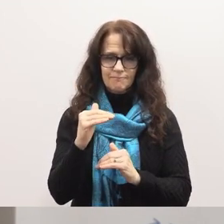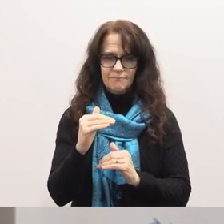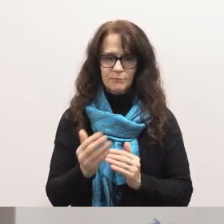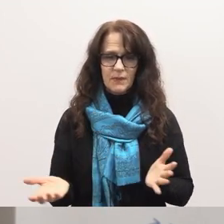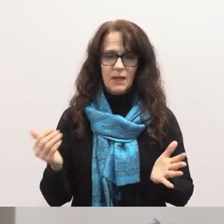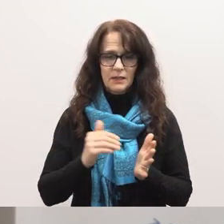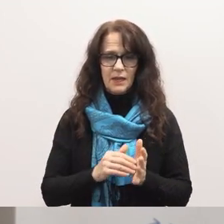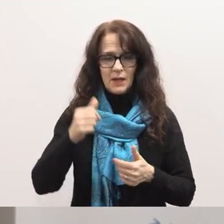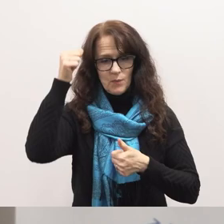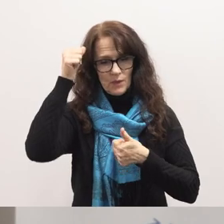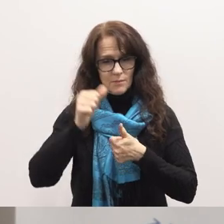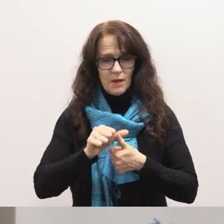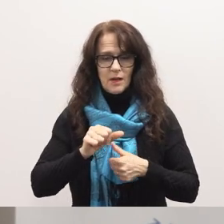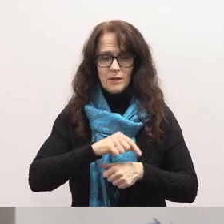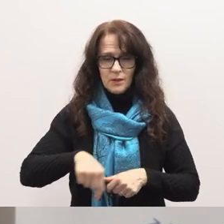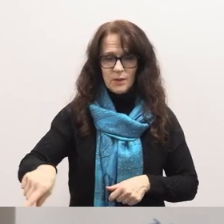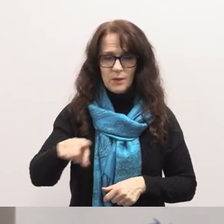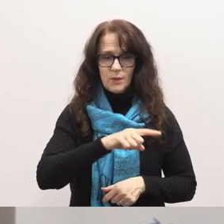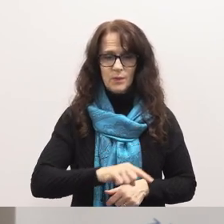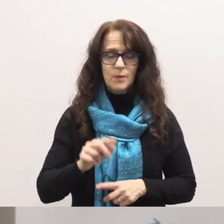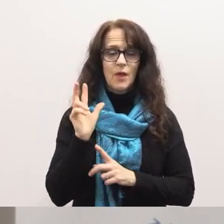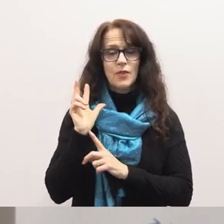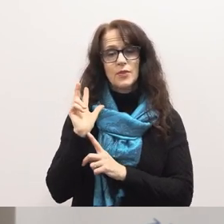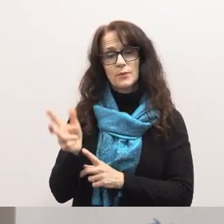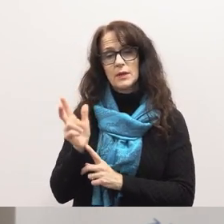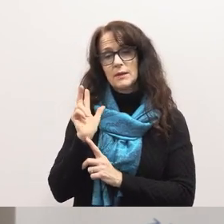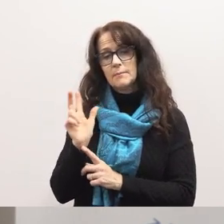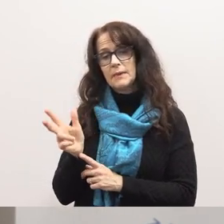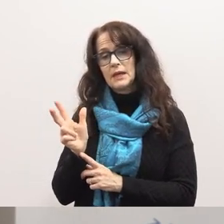I'll just remind everybody that there's